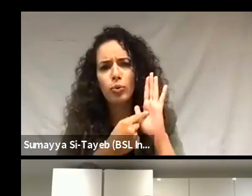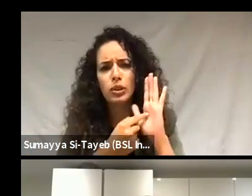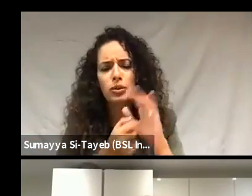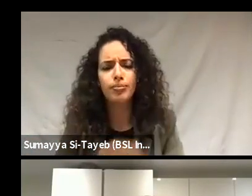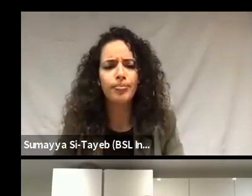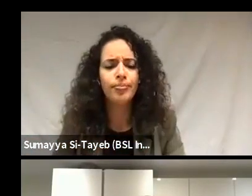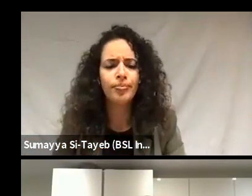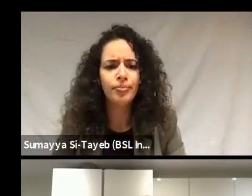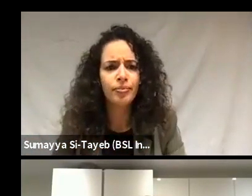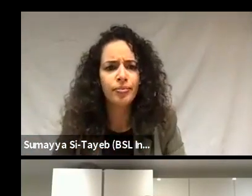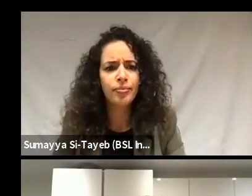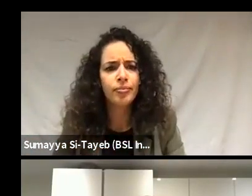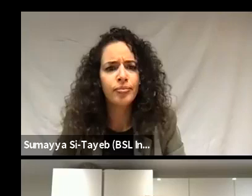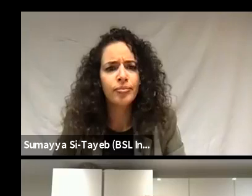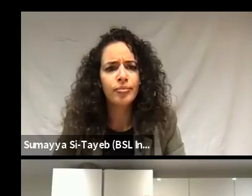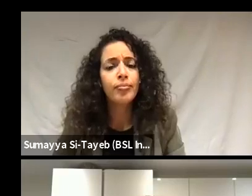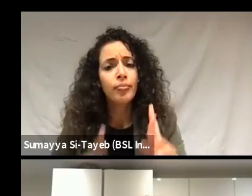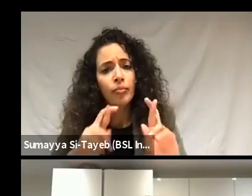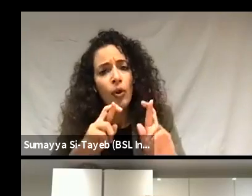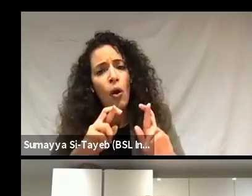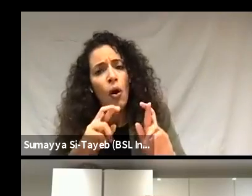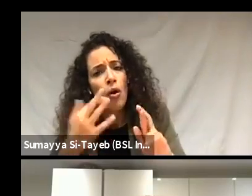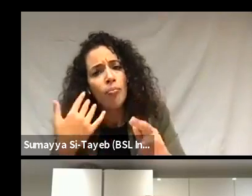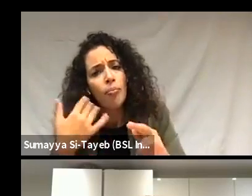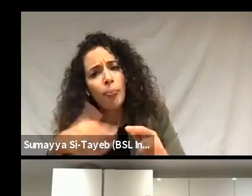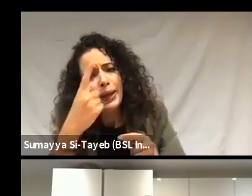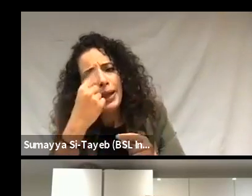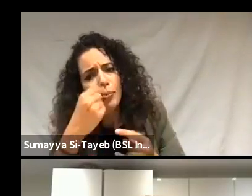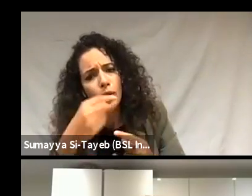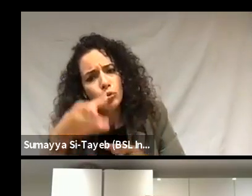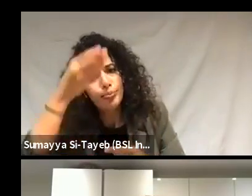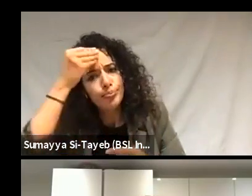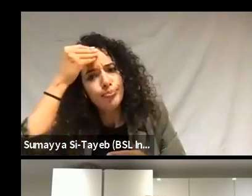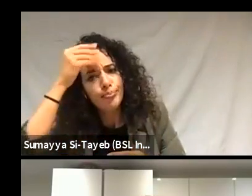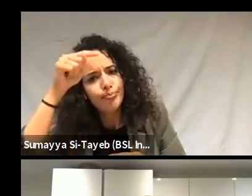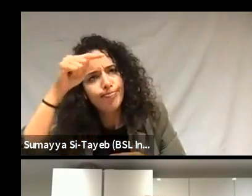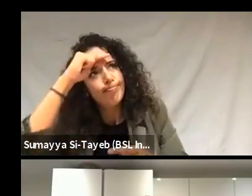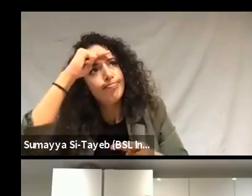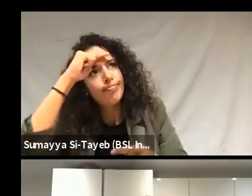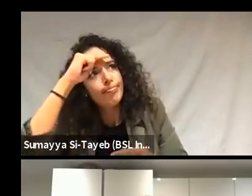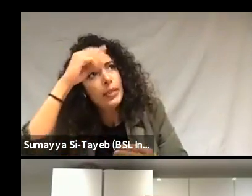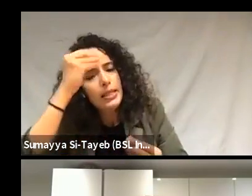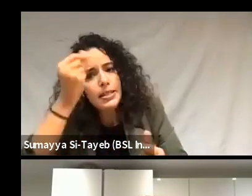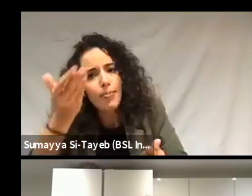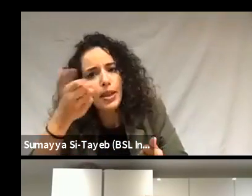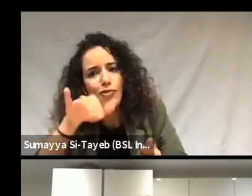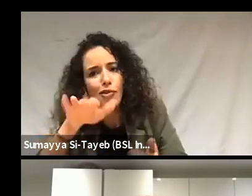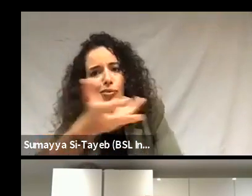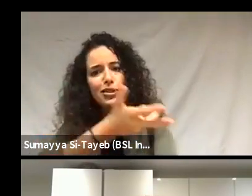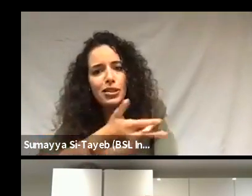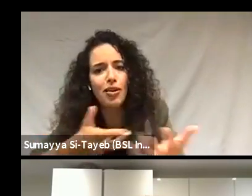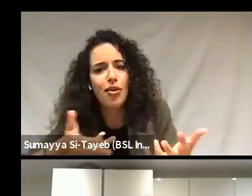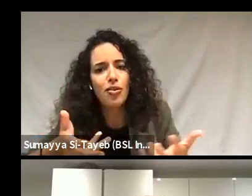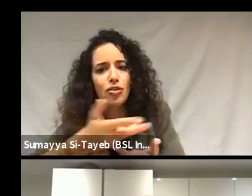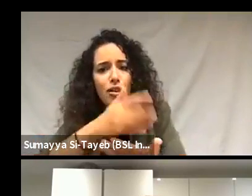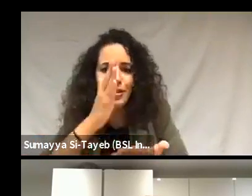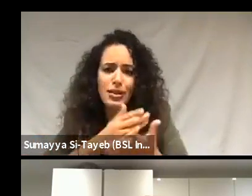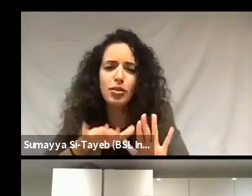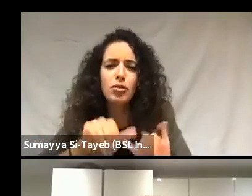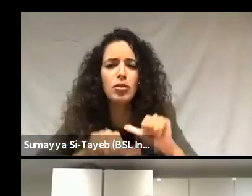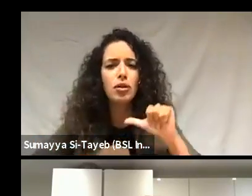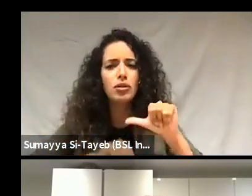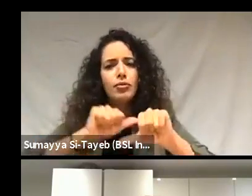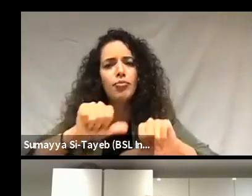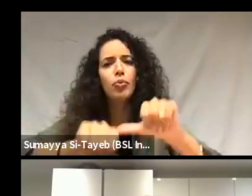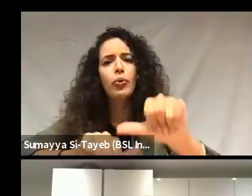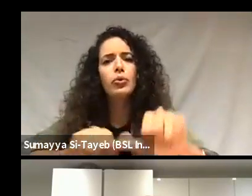has taken a little away from it, from the discussion, and that it's the beginning of a process of dialogue amongst, you